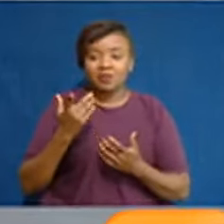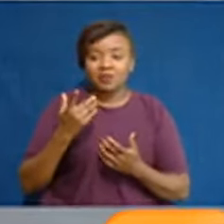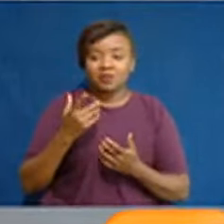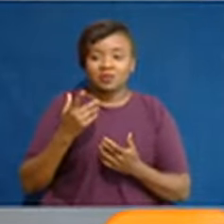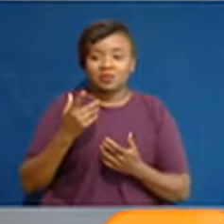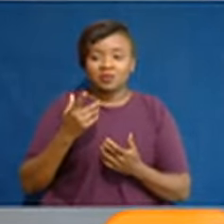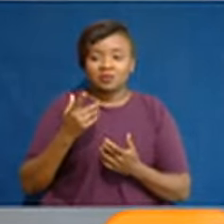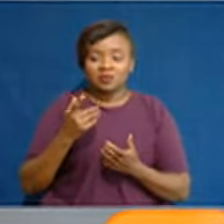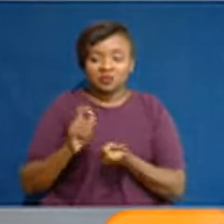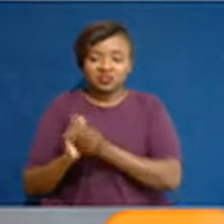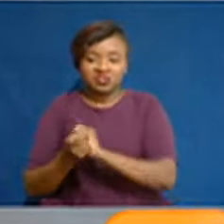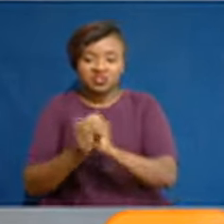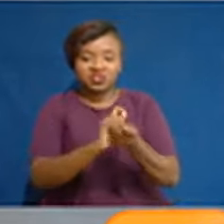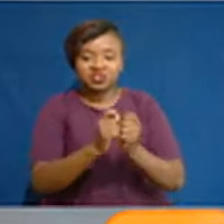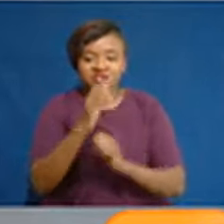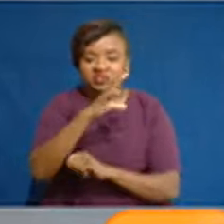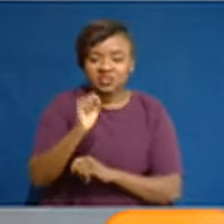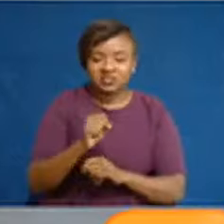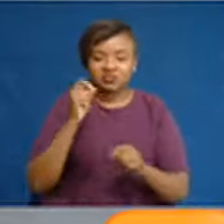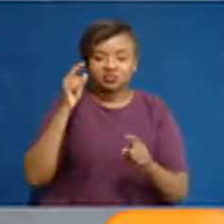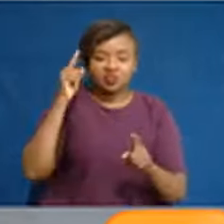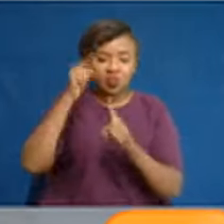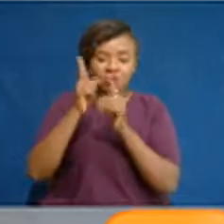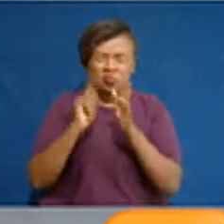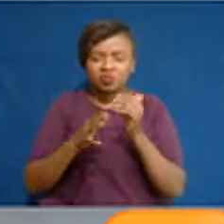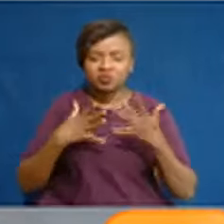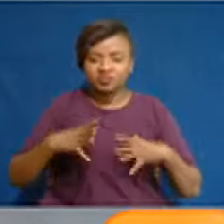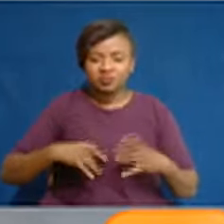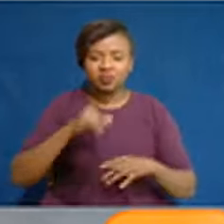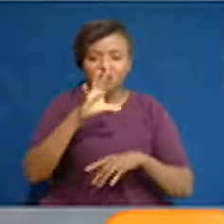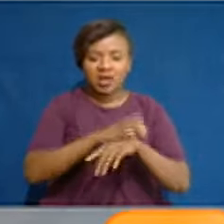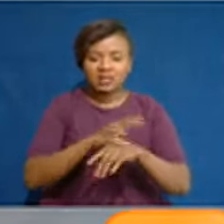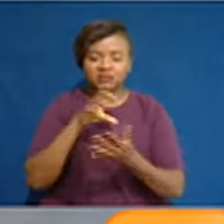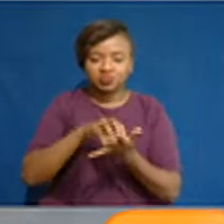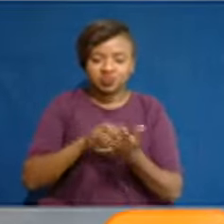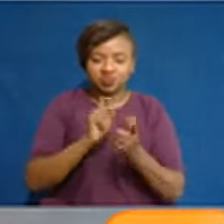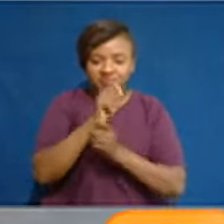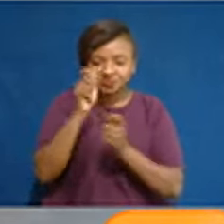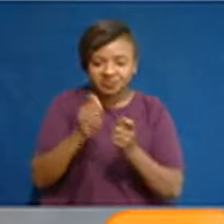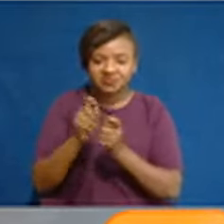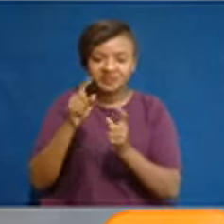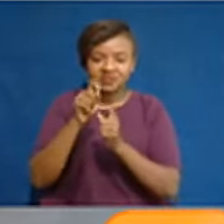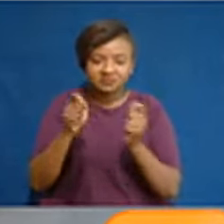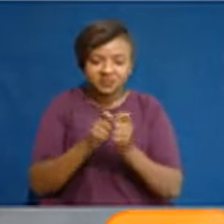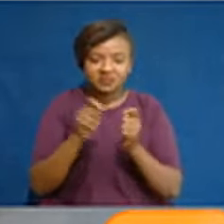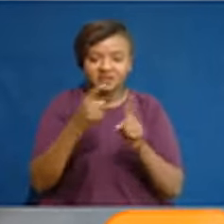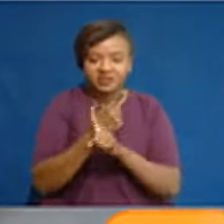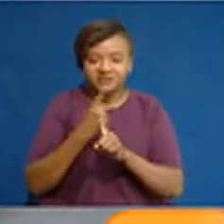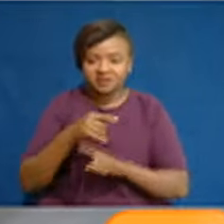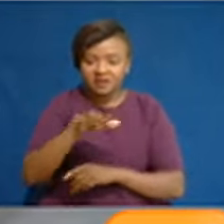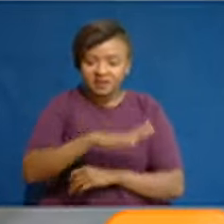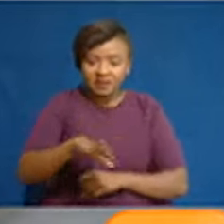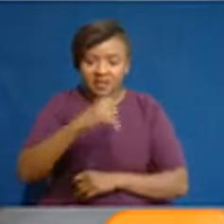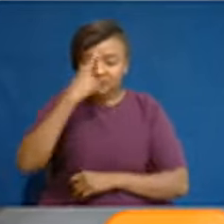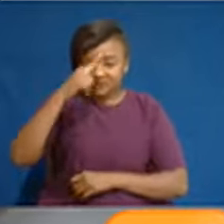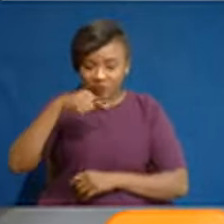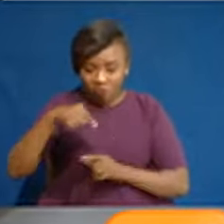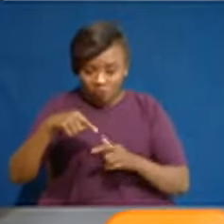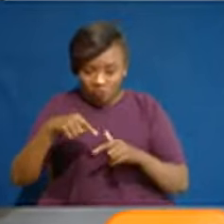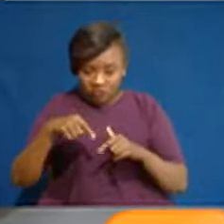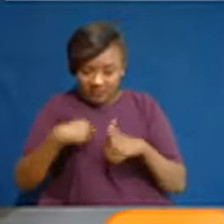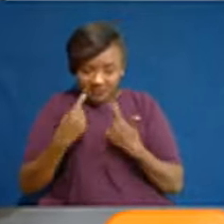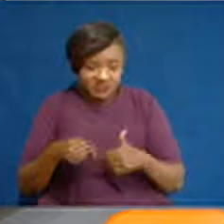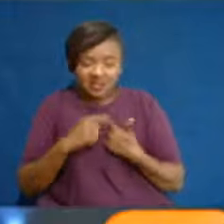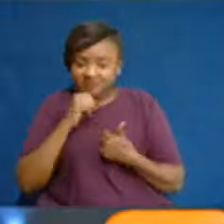they're reshuffling cabinets so that people can secure specific positions on specific spaces, but not for the people, for themselves. So when they talk